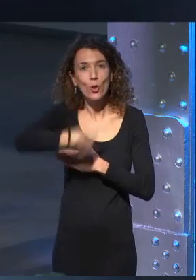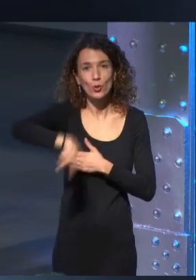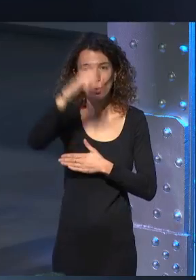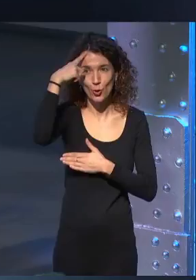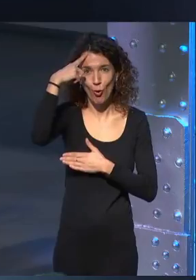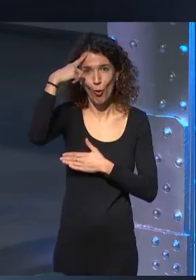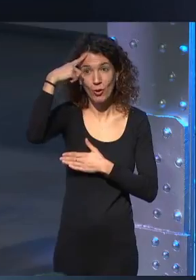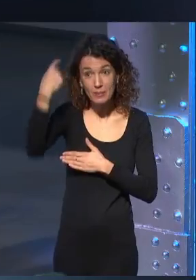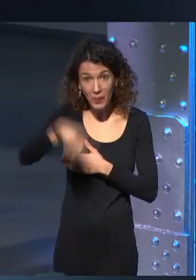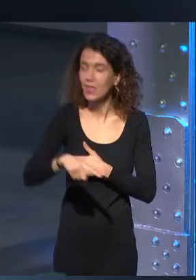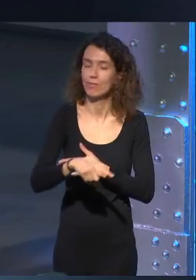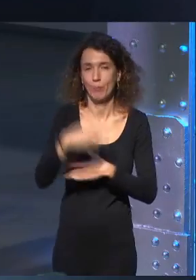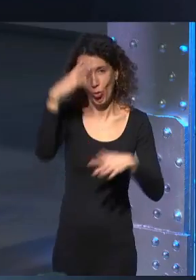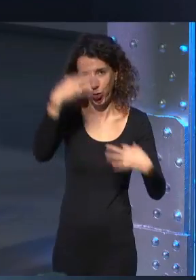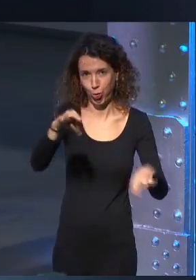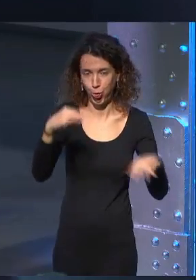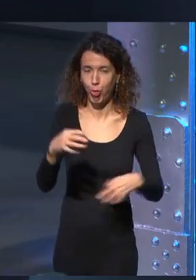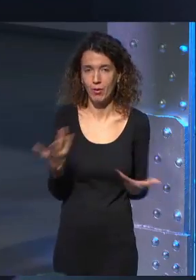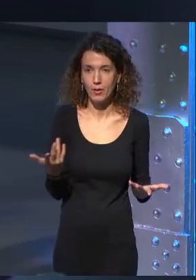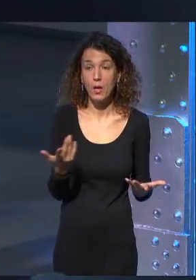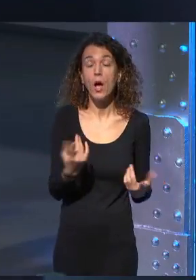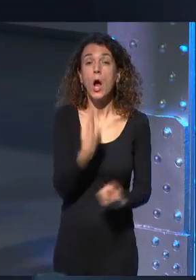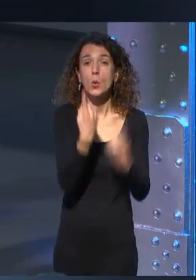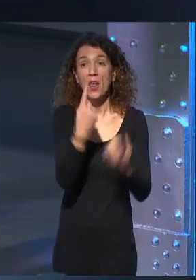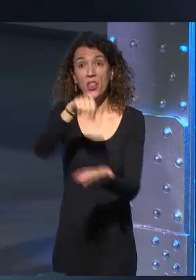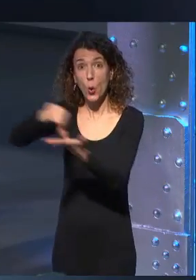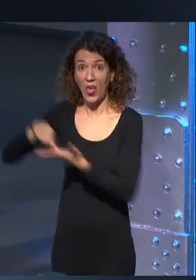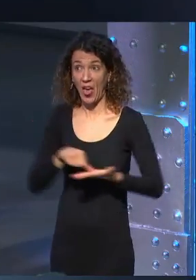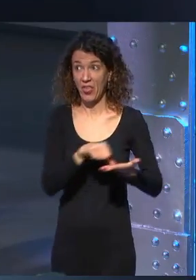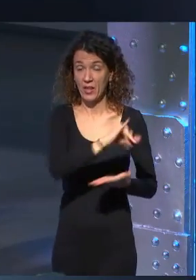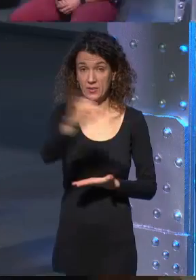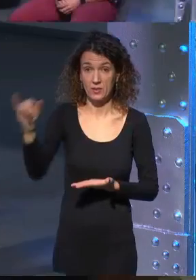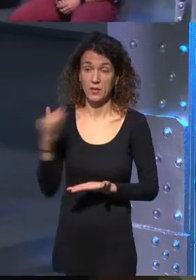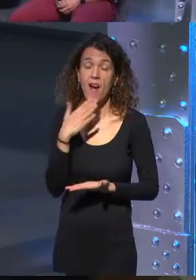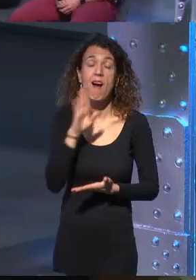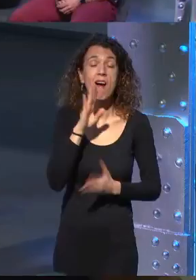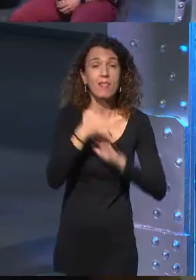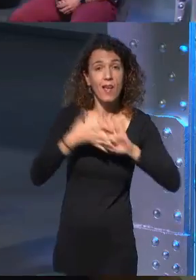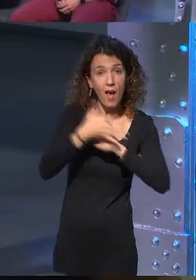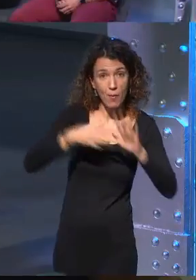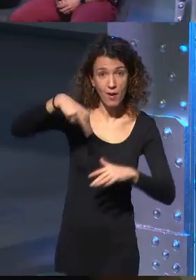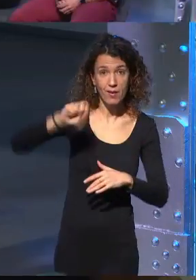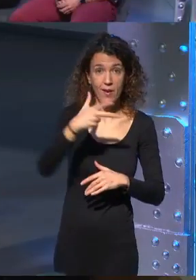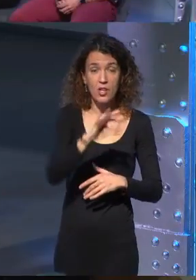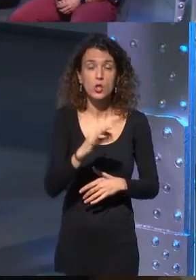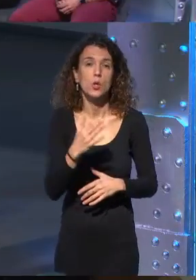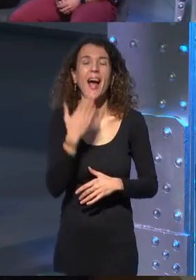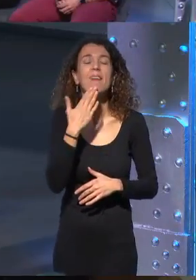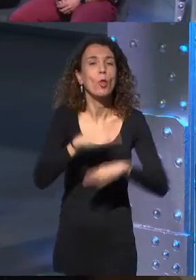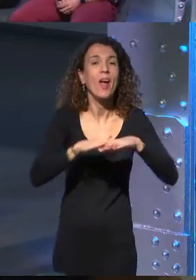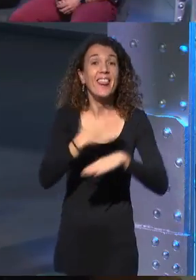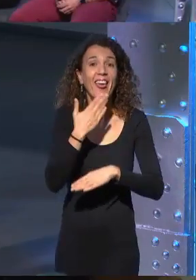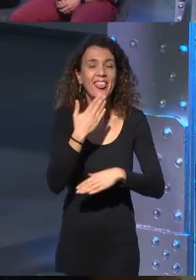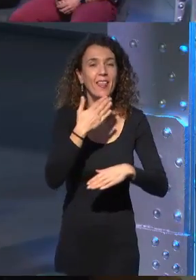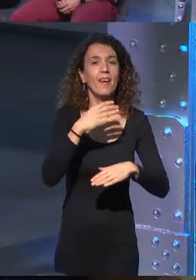but deeply we are not aware of the fact that they can do some things to